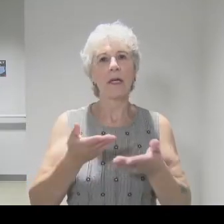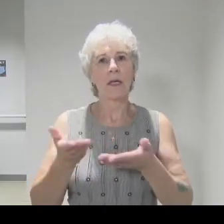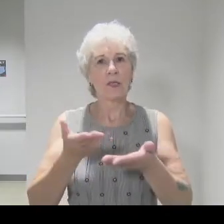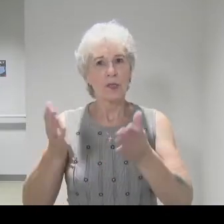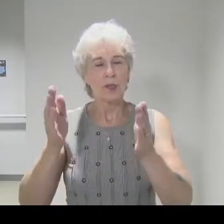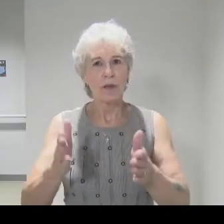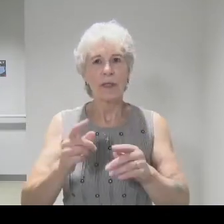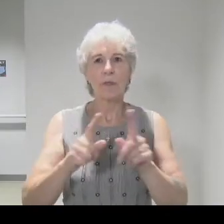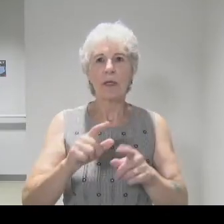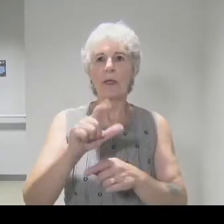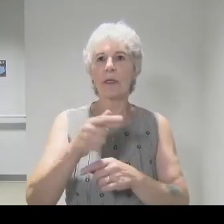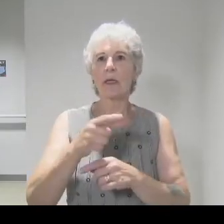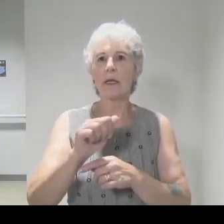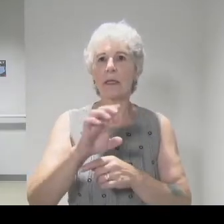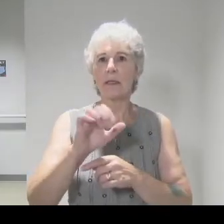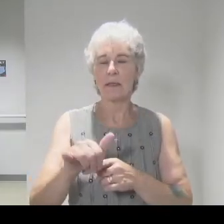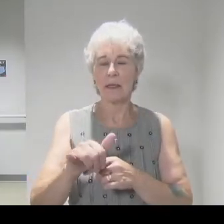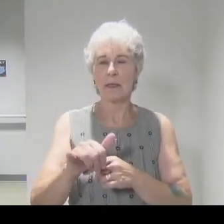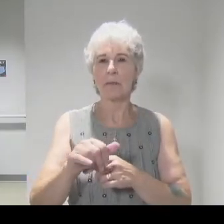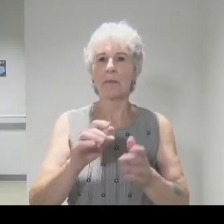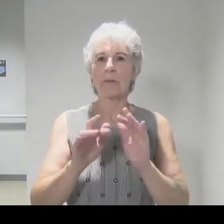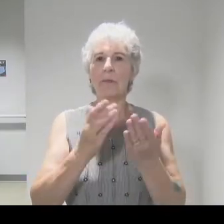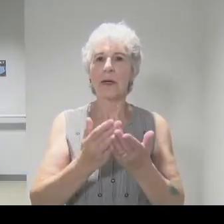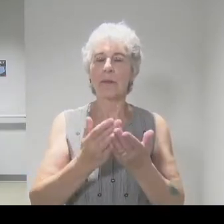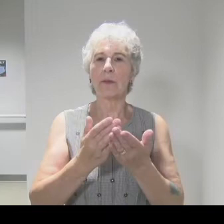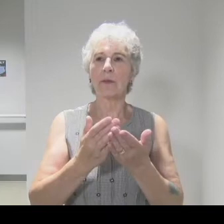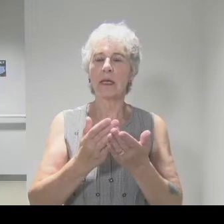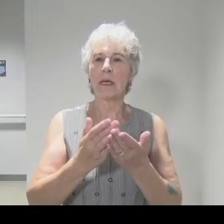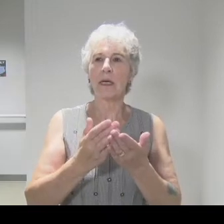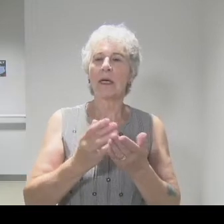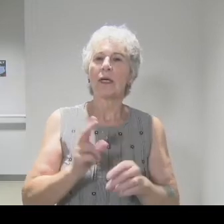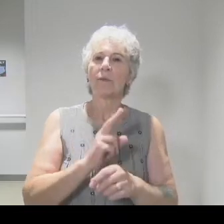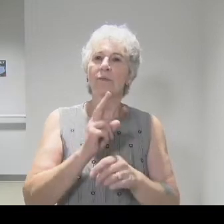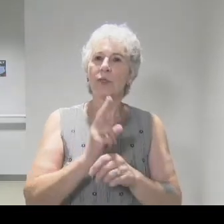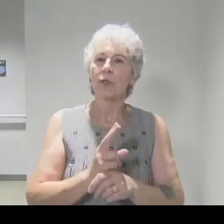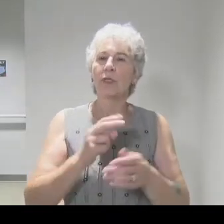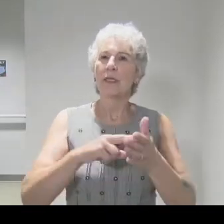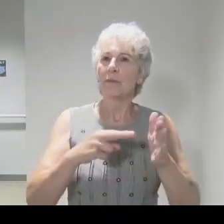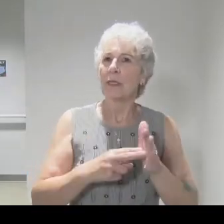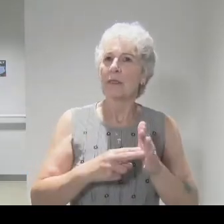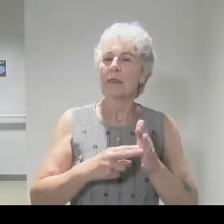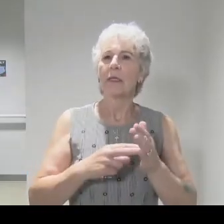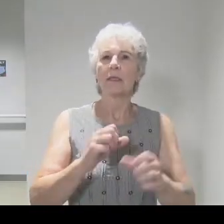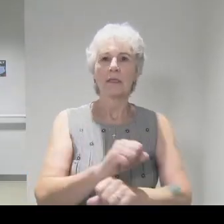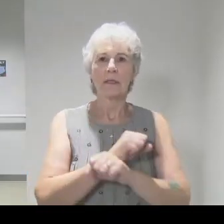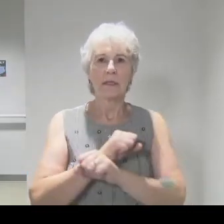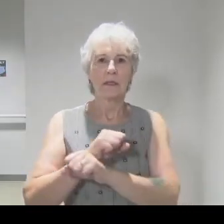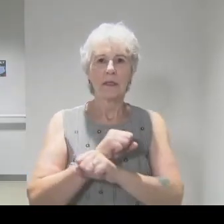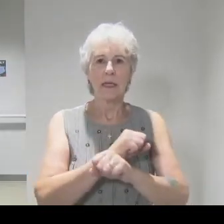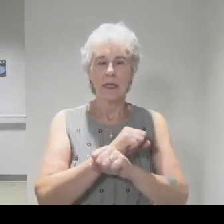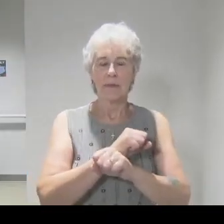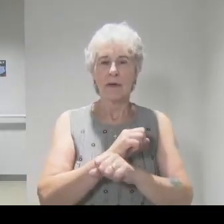Legacy Standard Bible more accurately renders it slave. That's the raw meaning of doulos. You